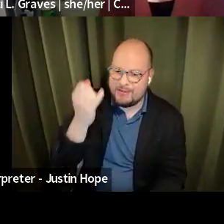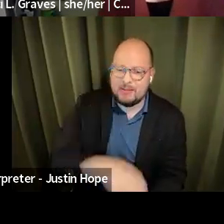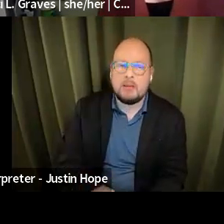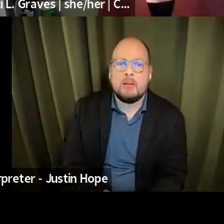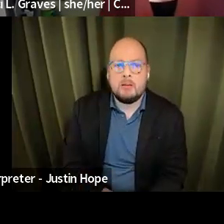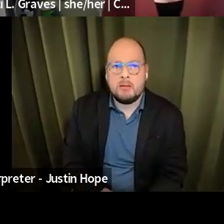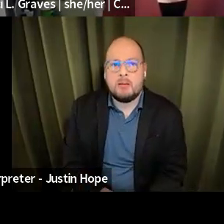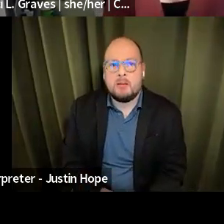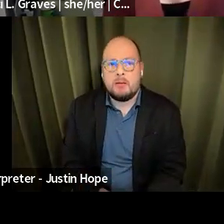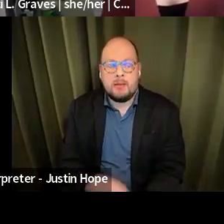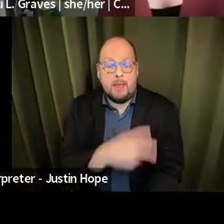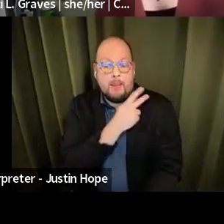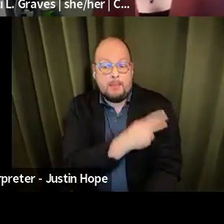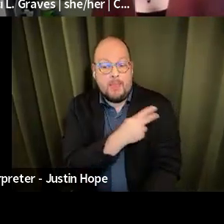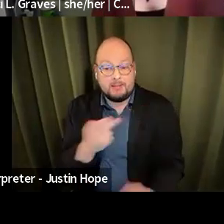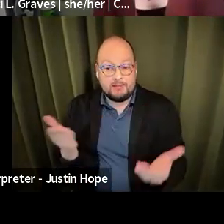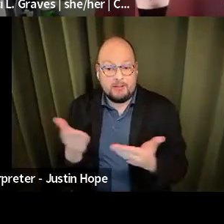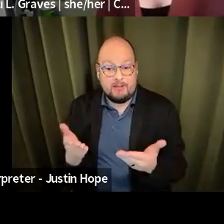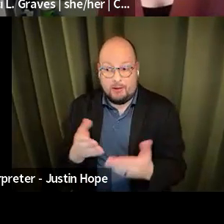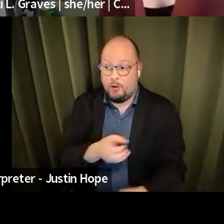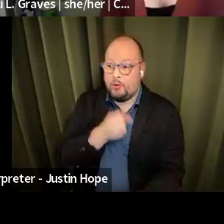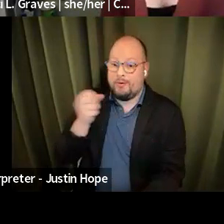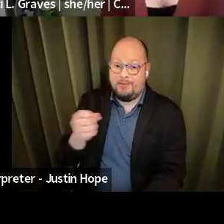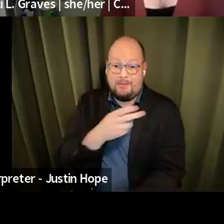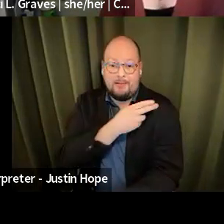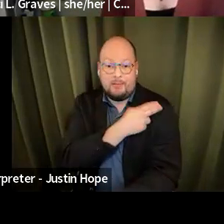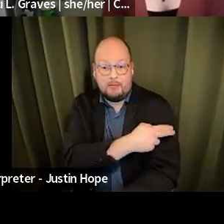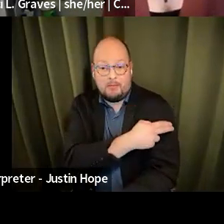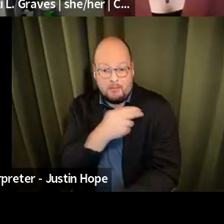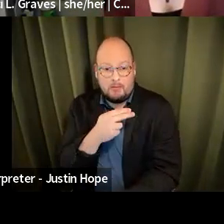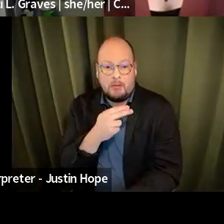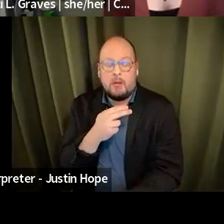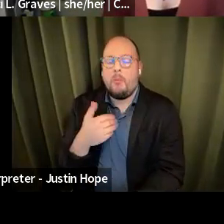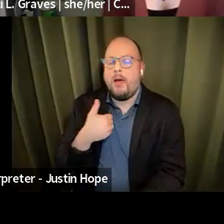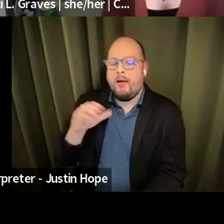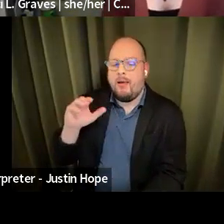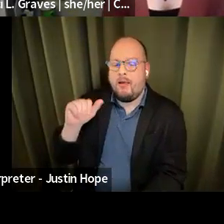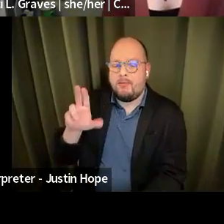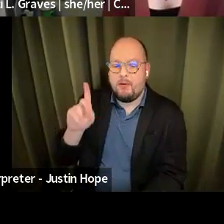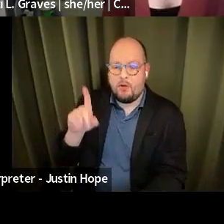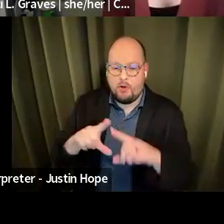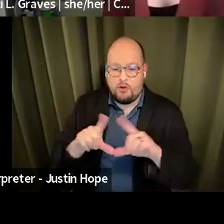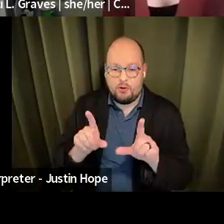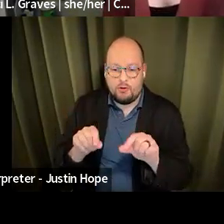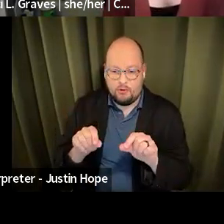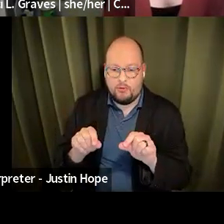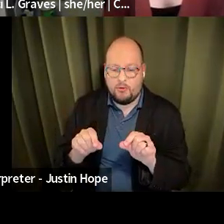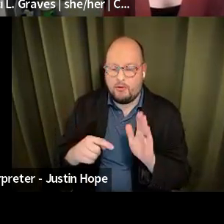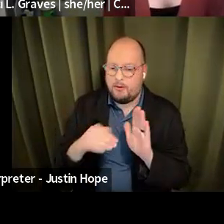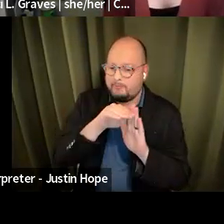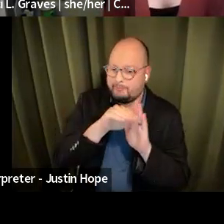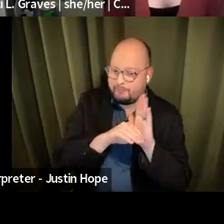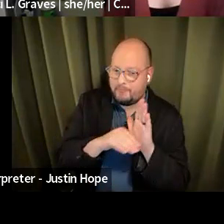do when patients are in the hospital is we drop off little cards with them that basically remind them of their rights. It reminds the doctor